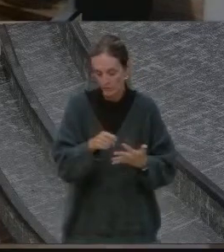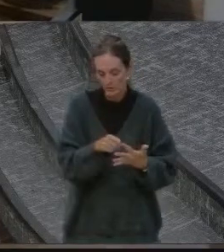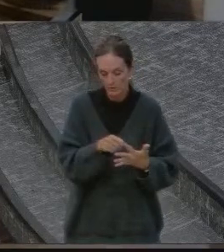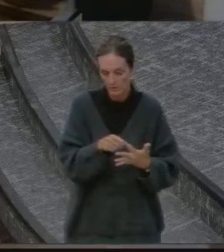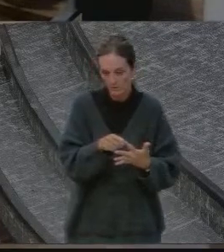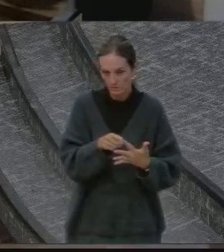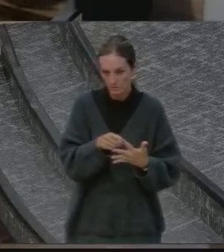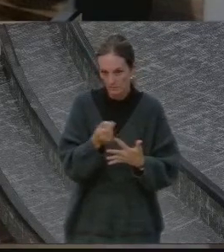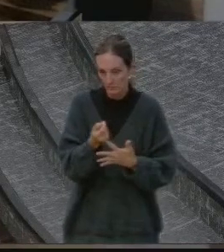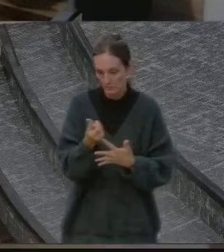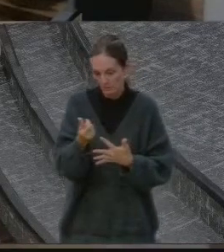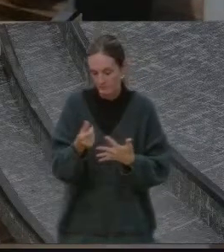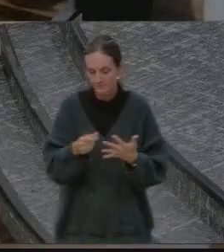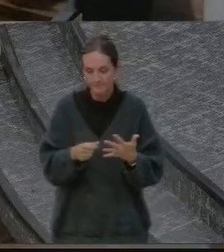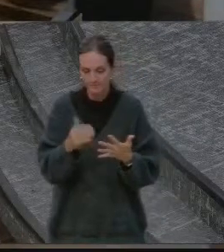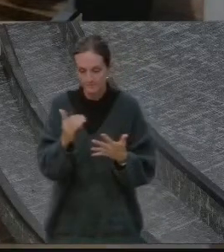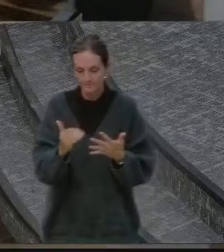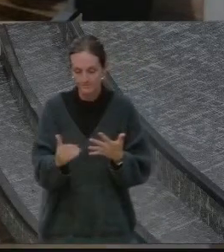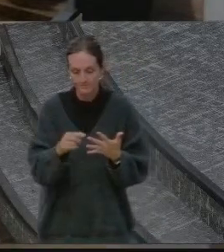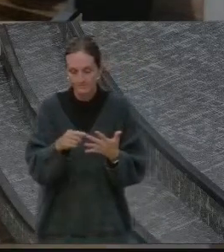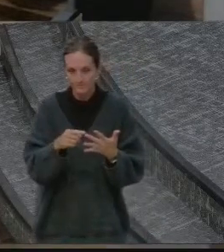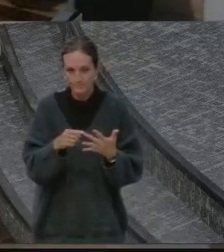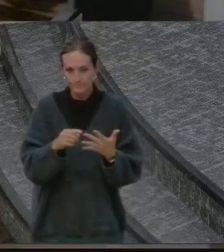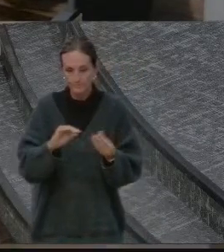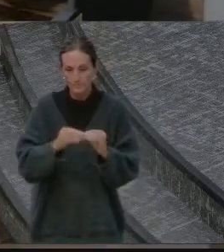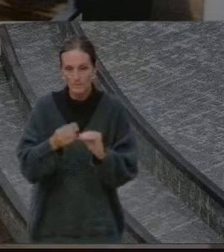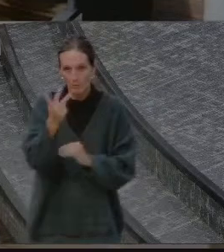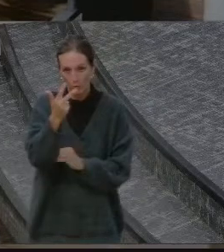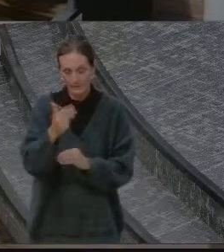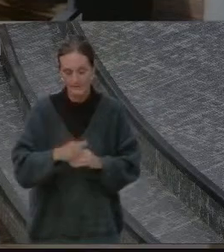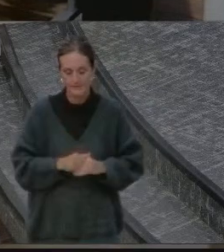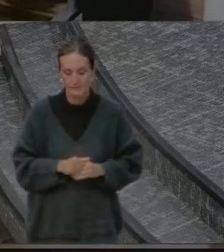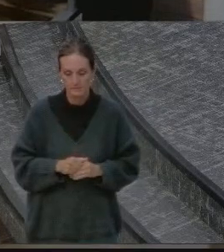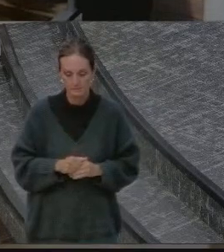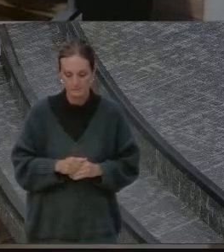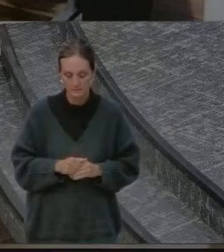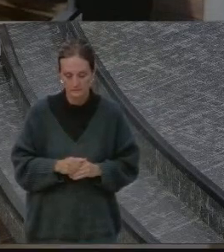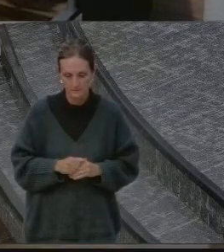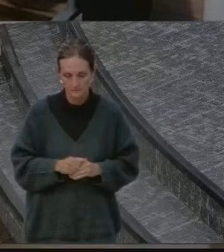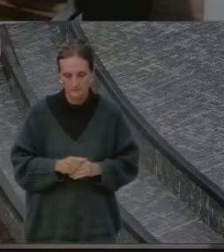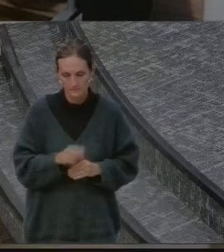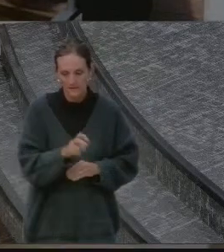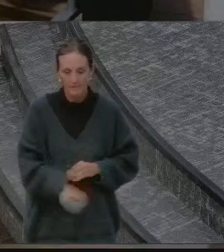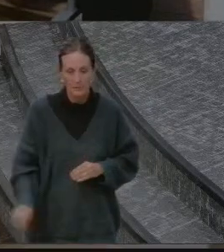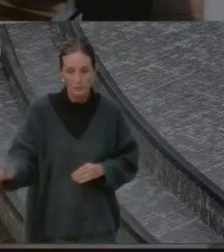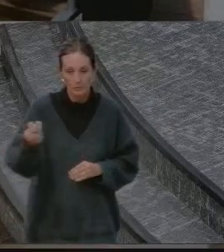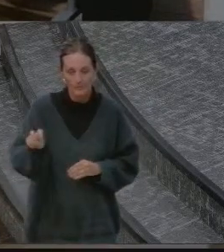from consent. Item 3 is the field trips.